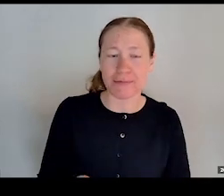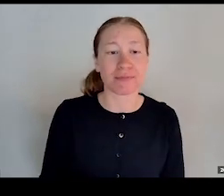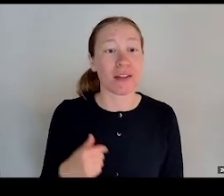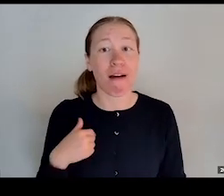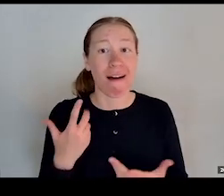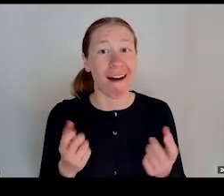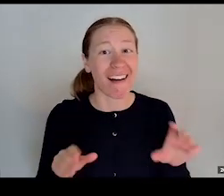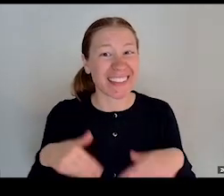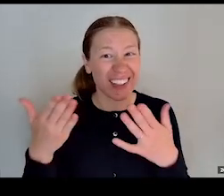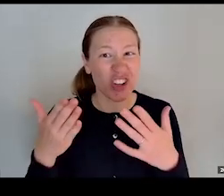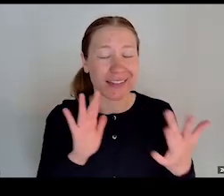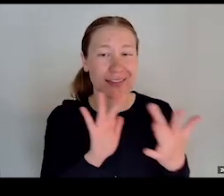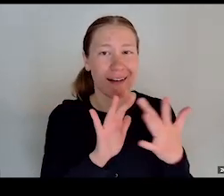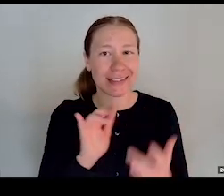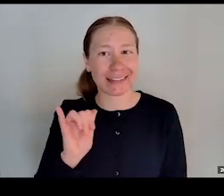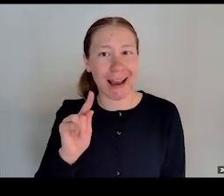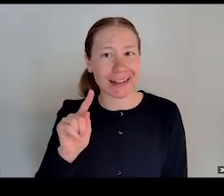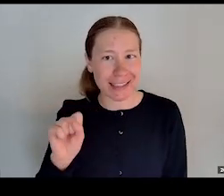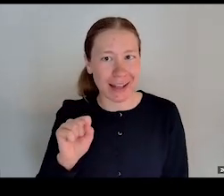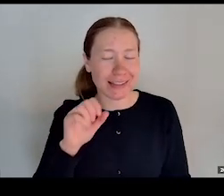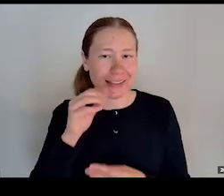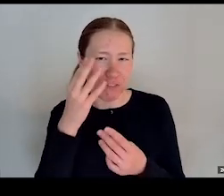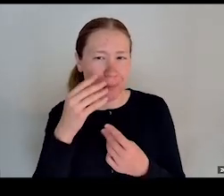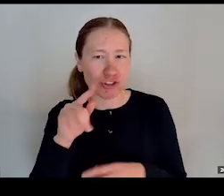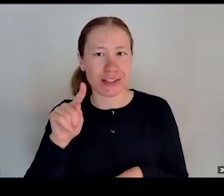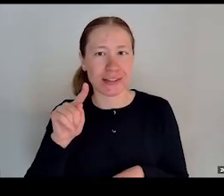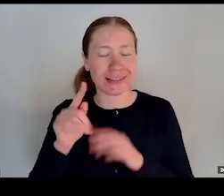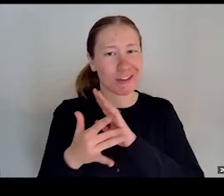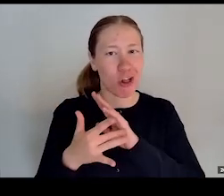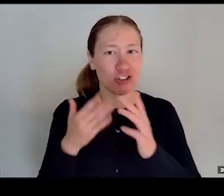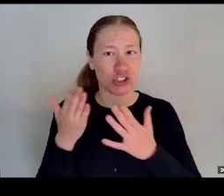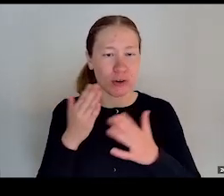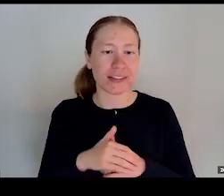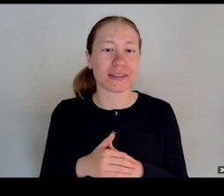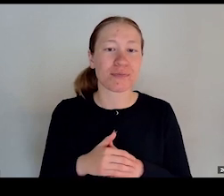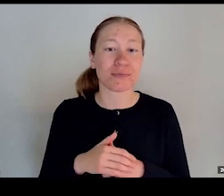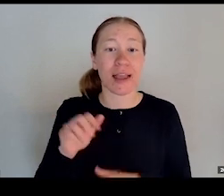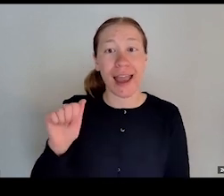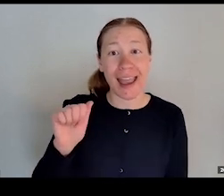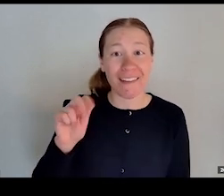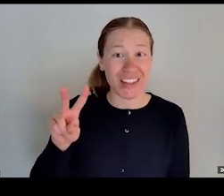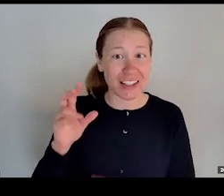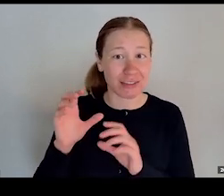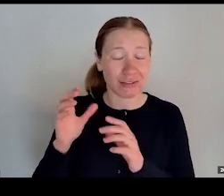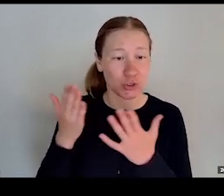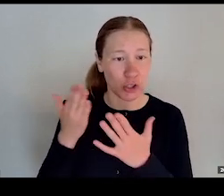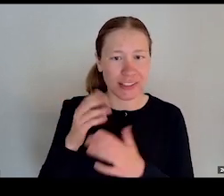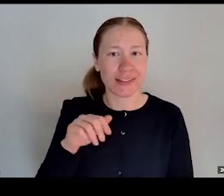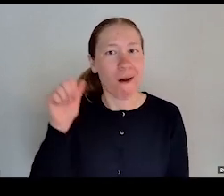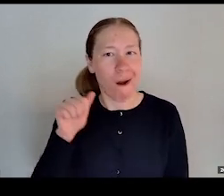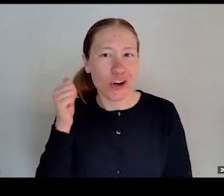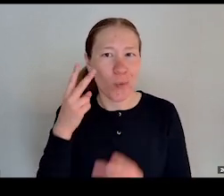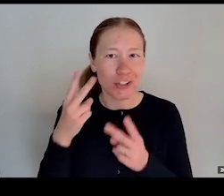Information Technology Services or ITS, Audio Visual Services, otherwise known as AV services, and